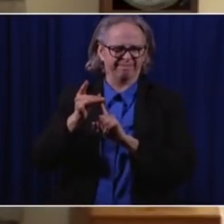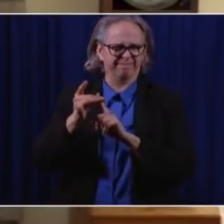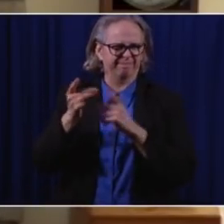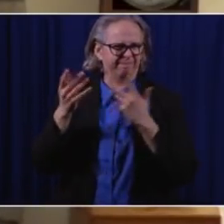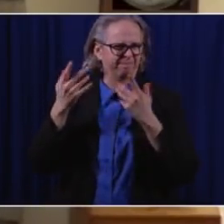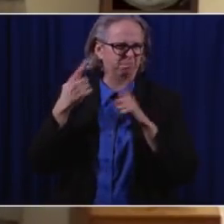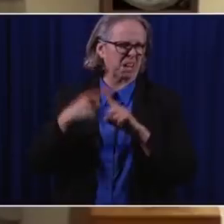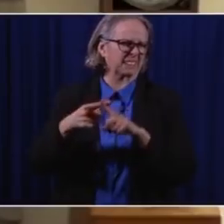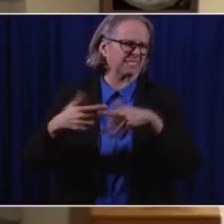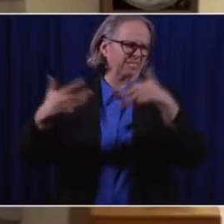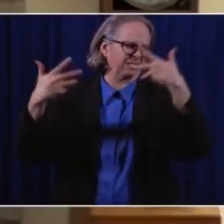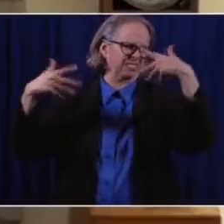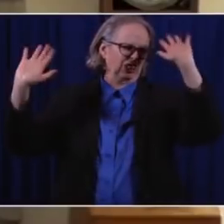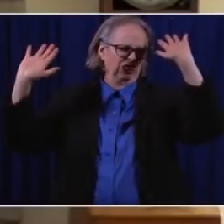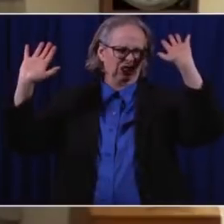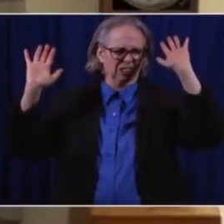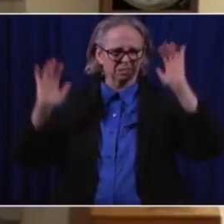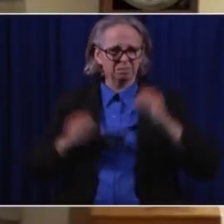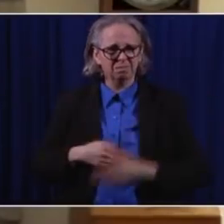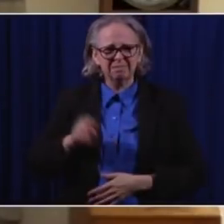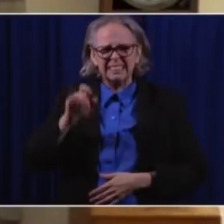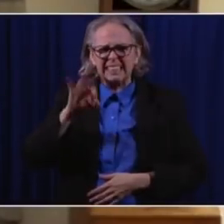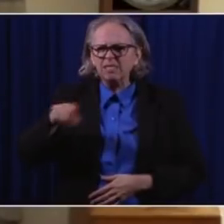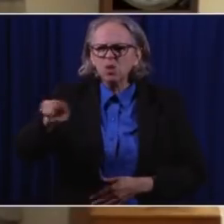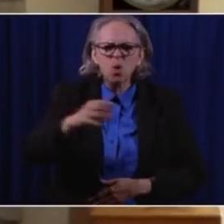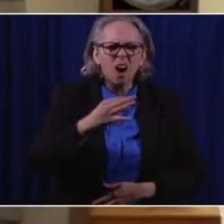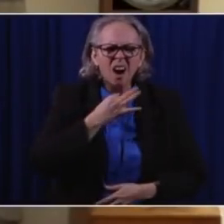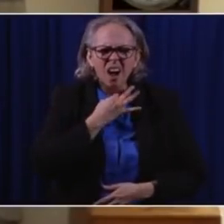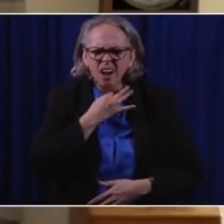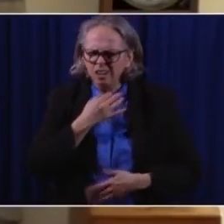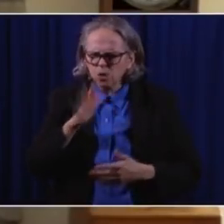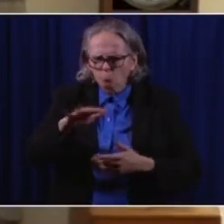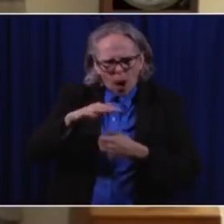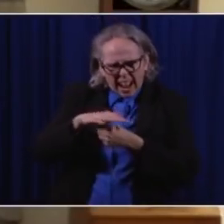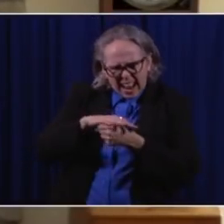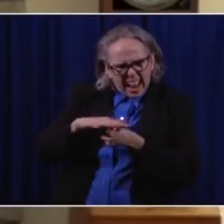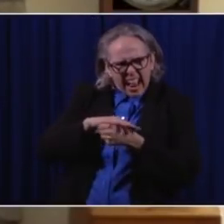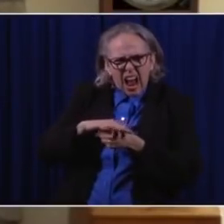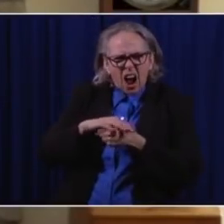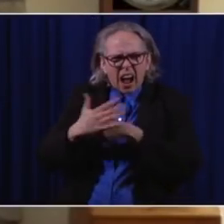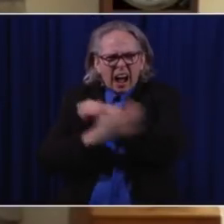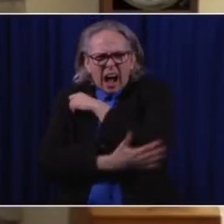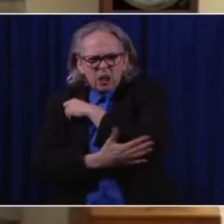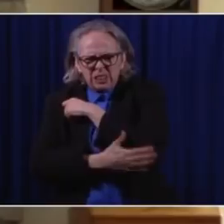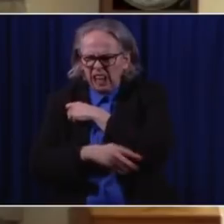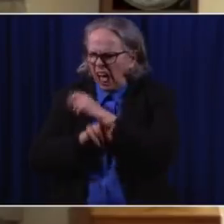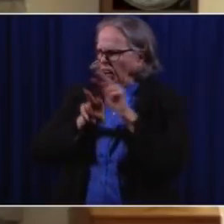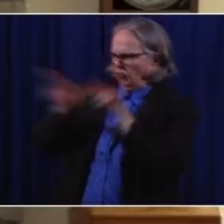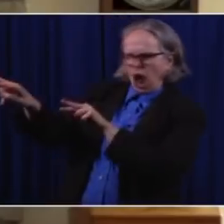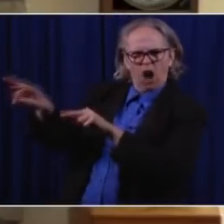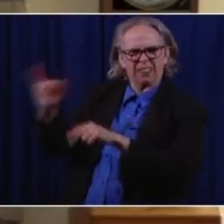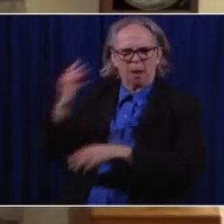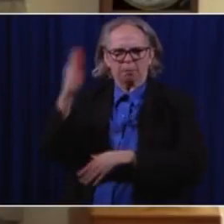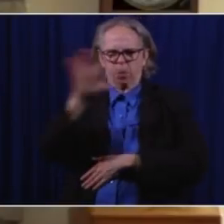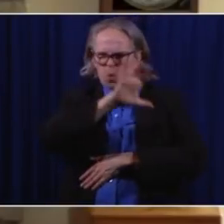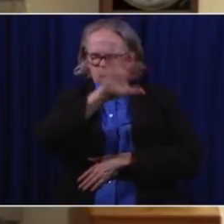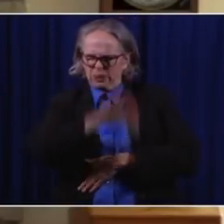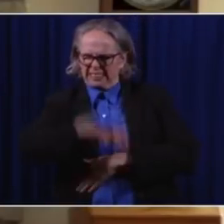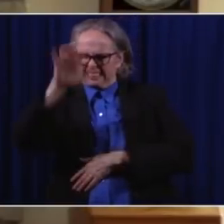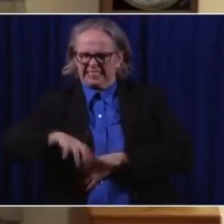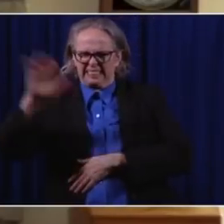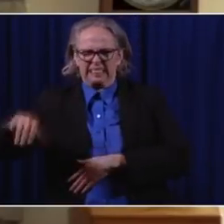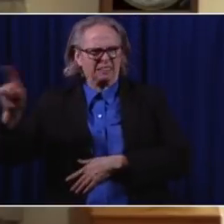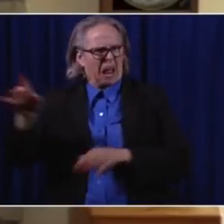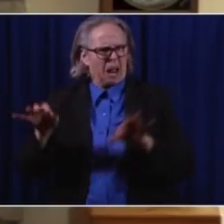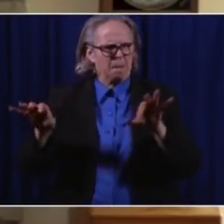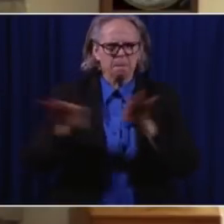really understand exactly what's going on in their county, they must look at these numbers, because these numbers tell you how high the rate